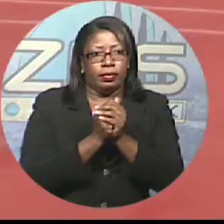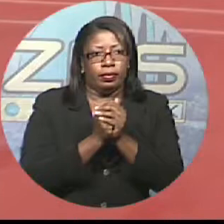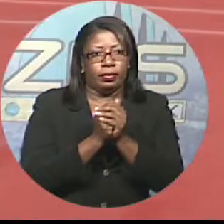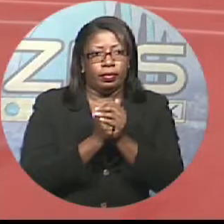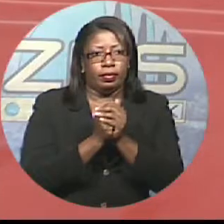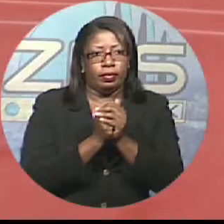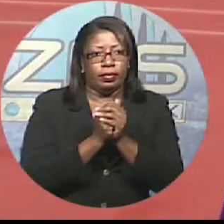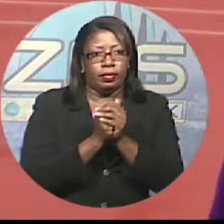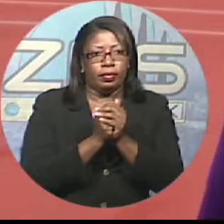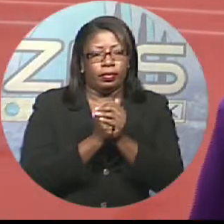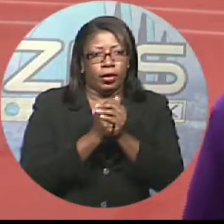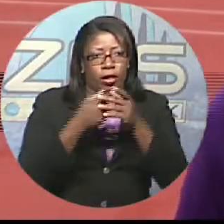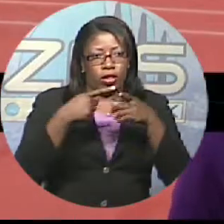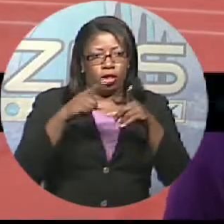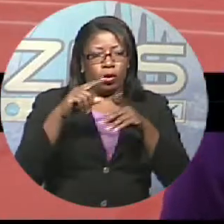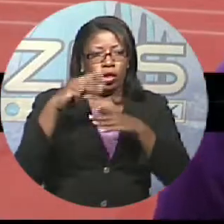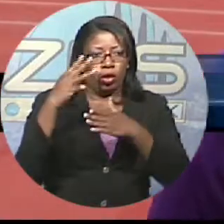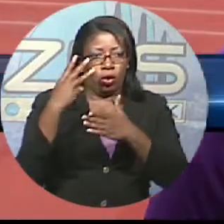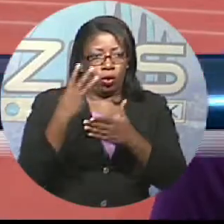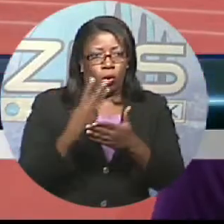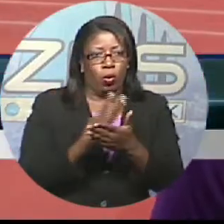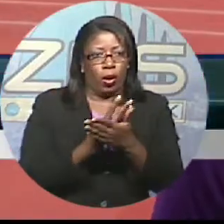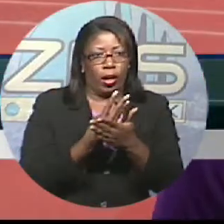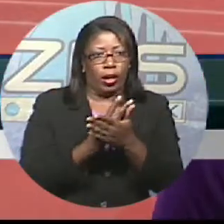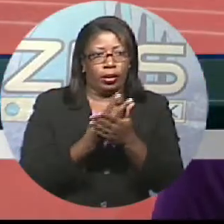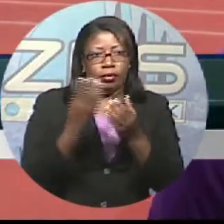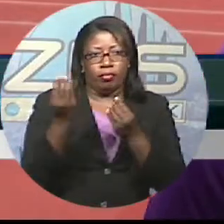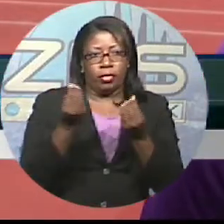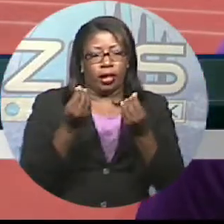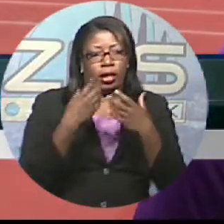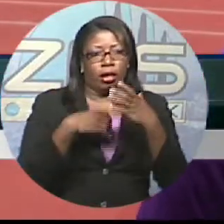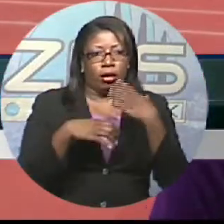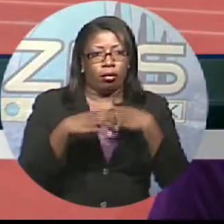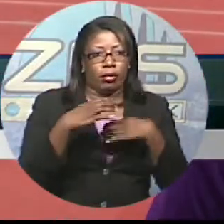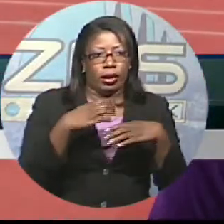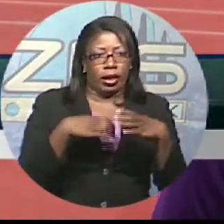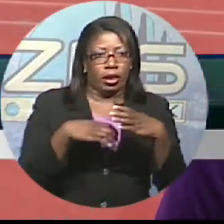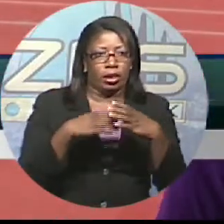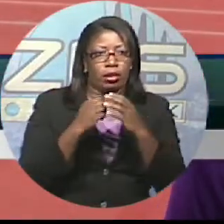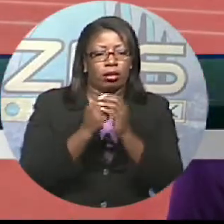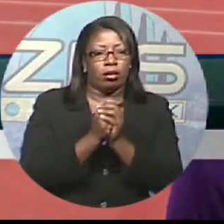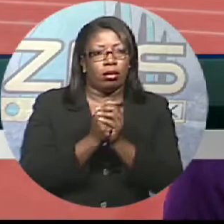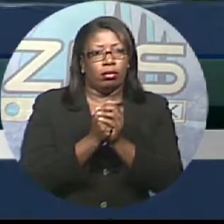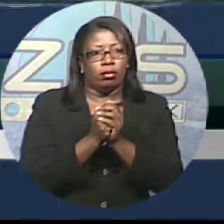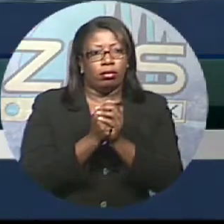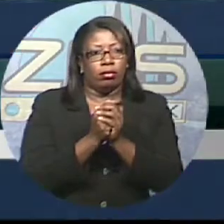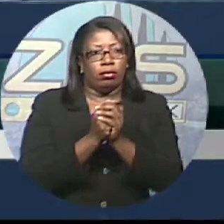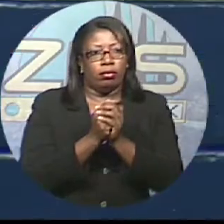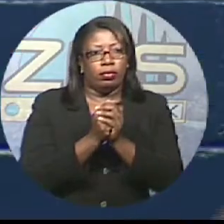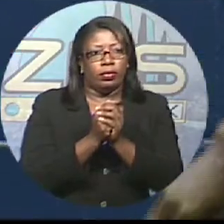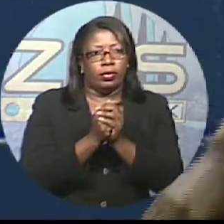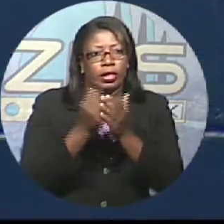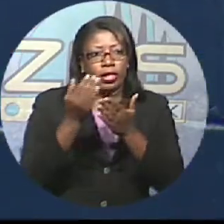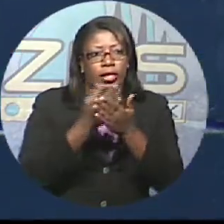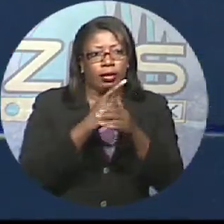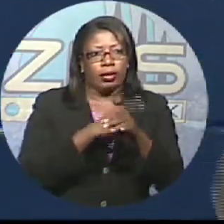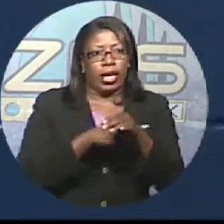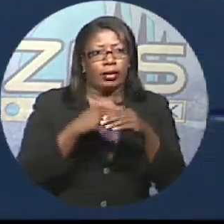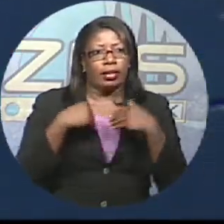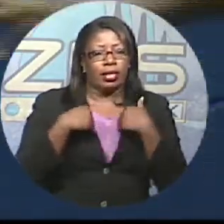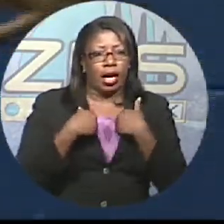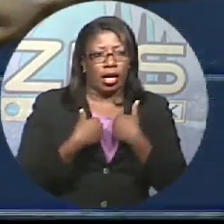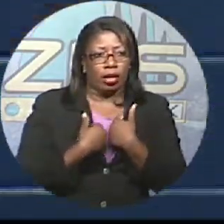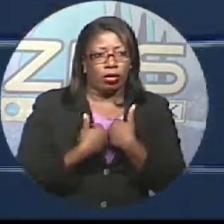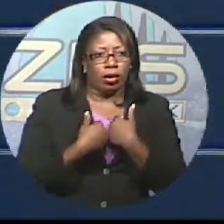is going very well so far. No complaints in anything. Just really intense and sometimes tiring. What